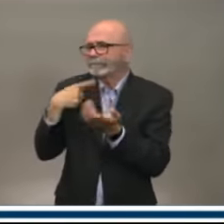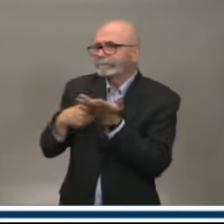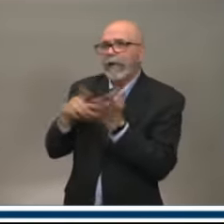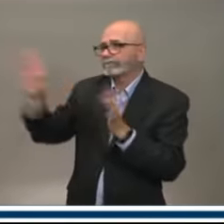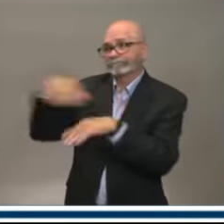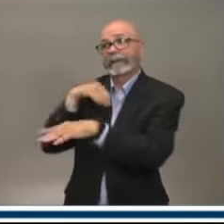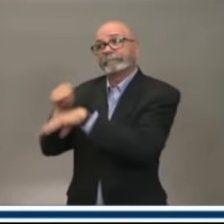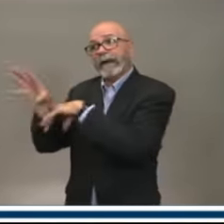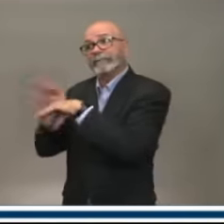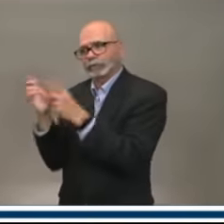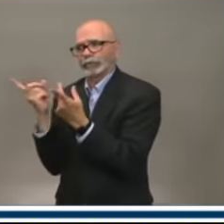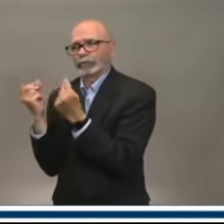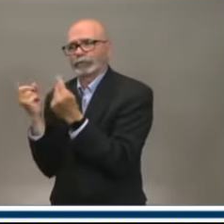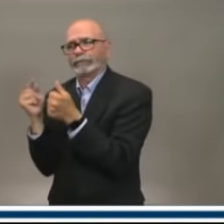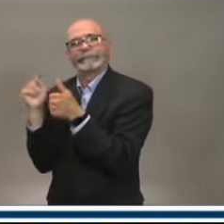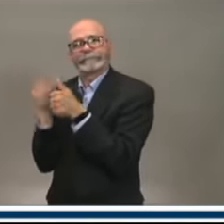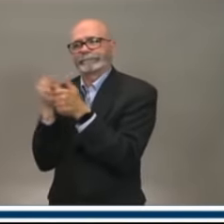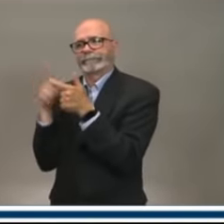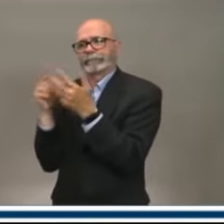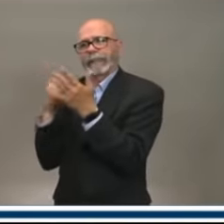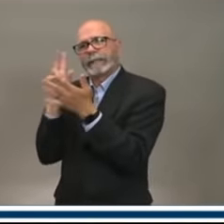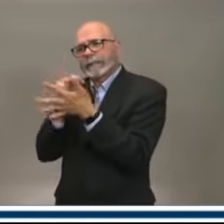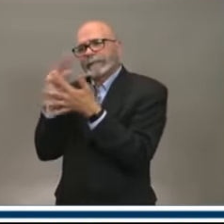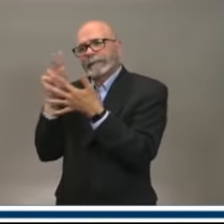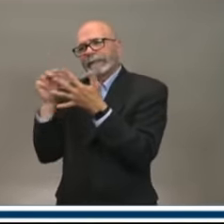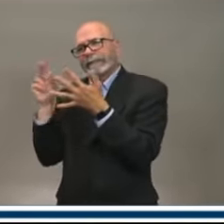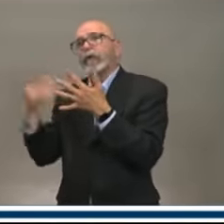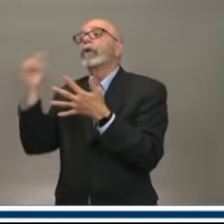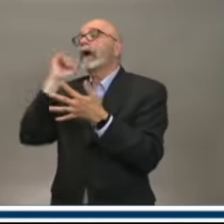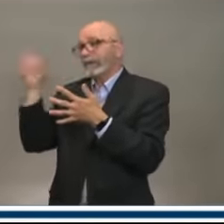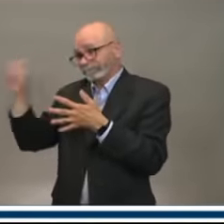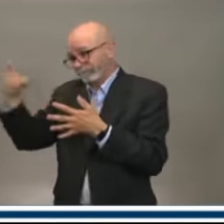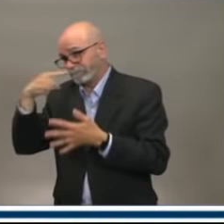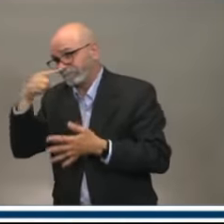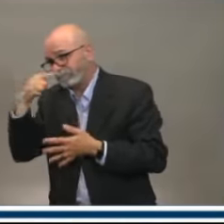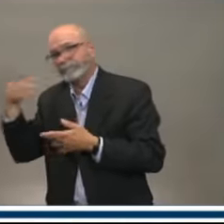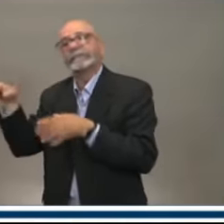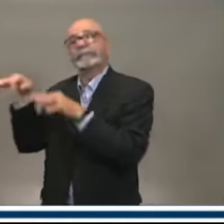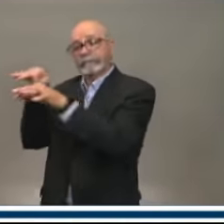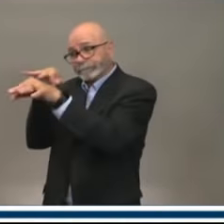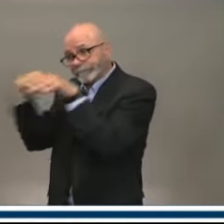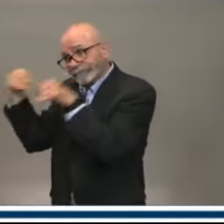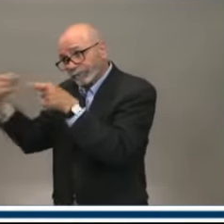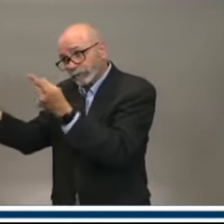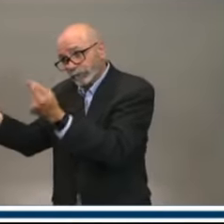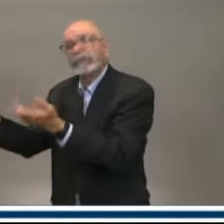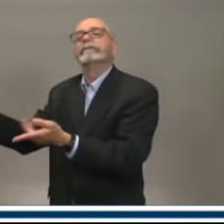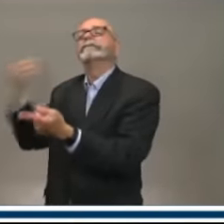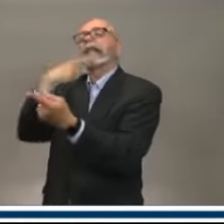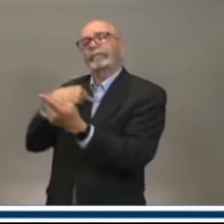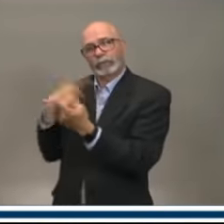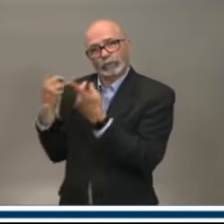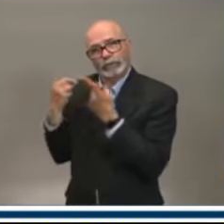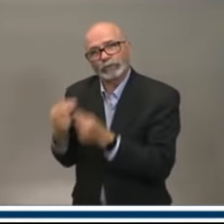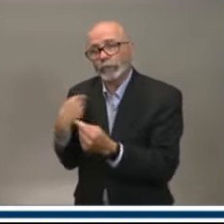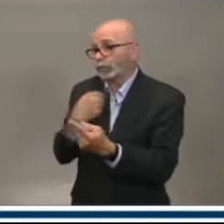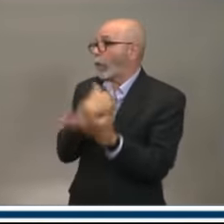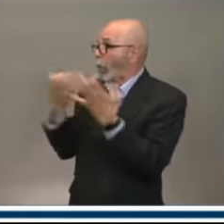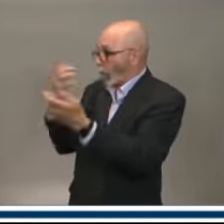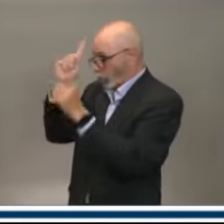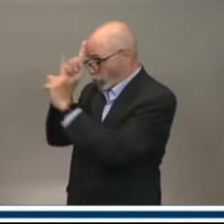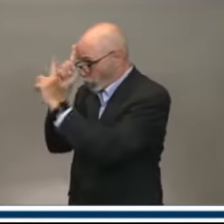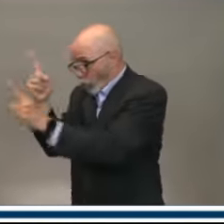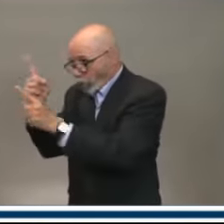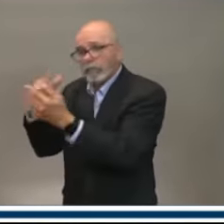stakeholders. Because what we're asking them is to understand, here's the objectives of our